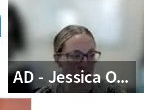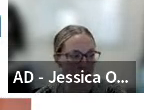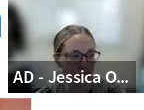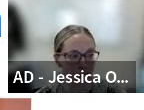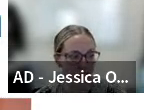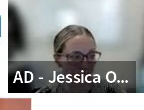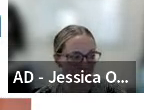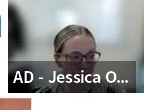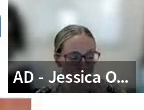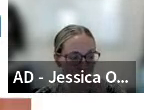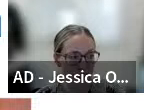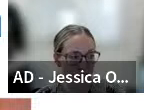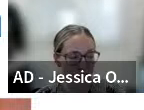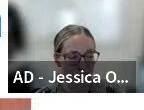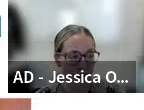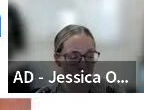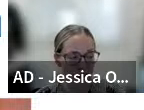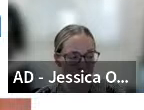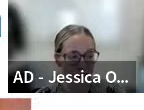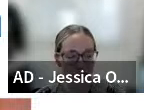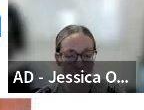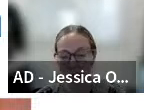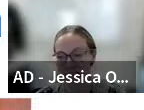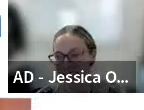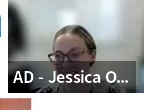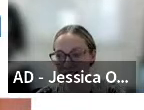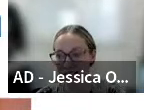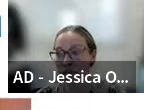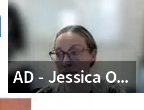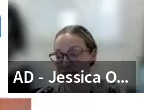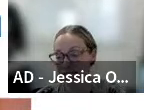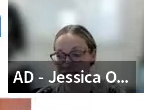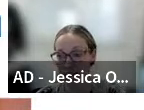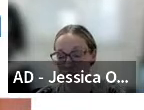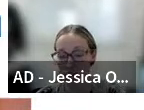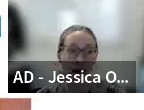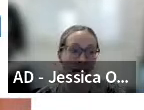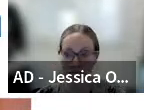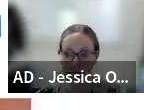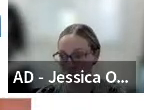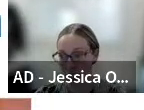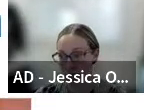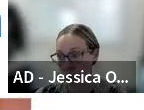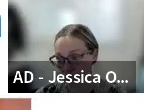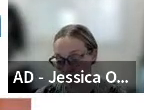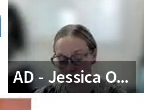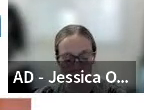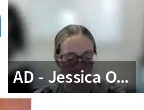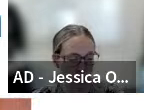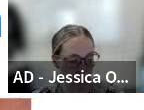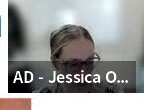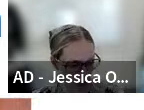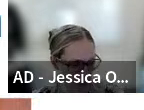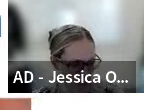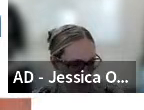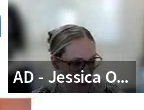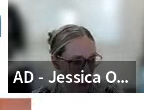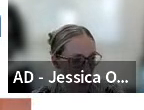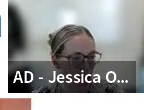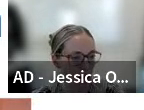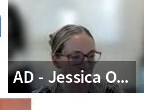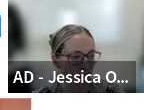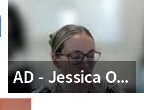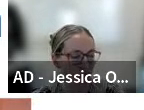that I mentioned, that in these events, that 40 to 70 might be taken up in addition to the folks that have already shown